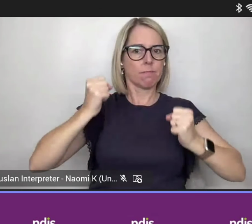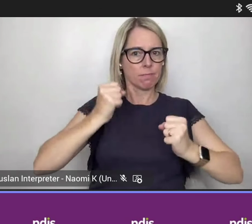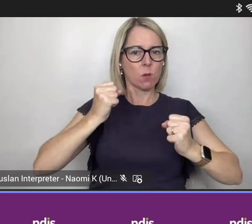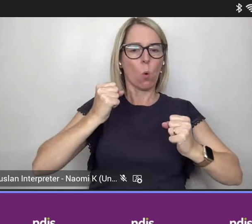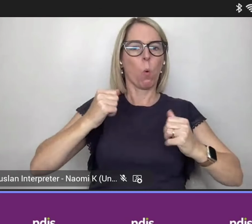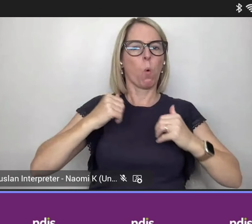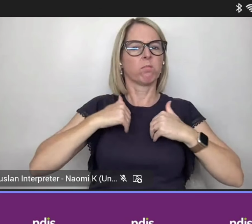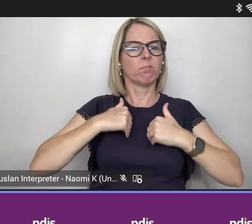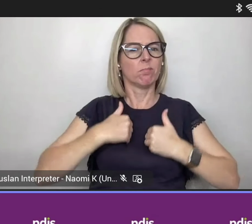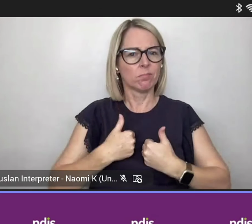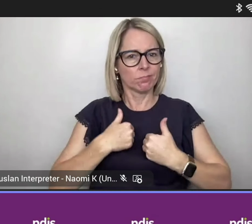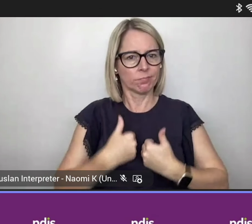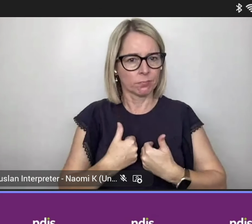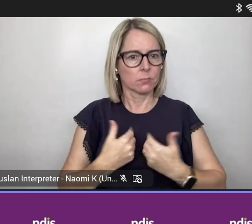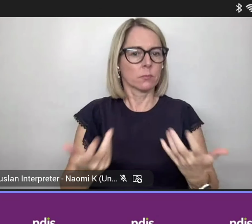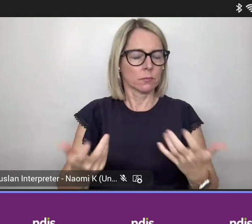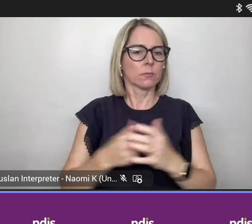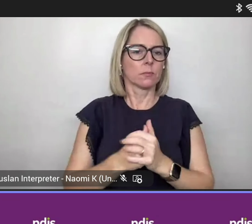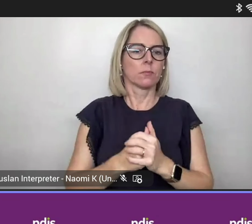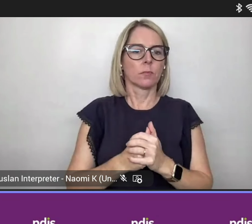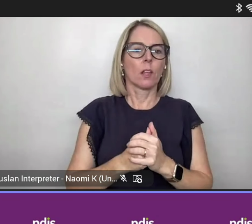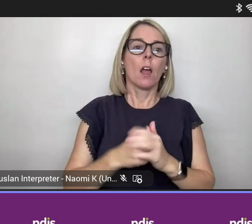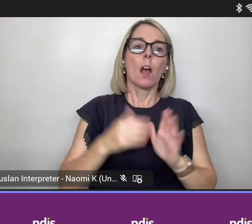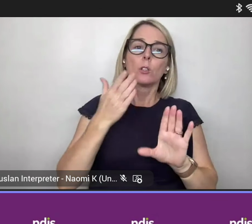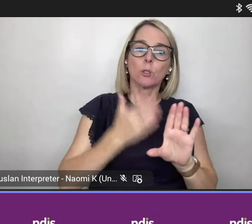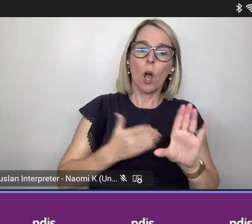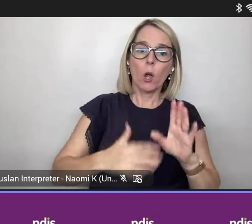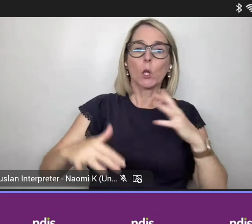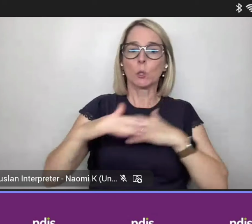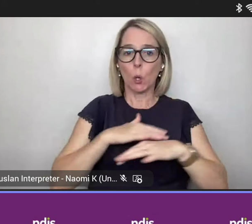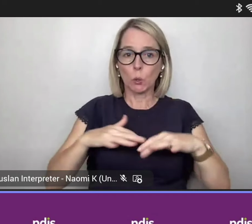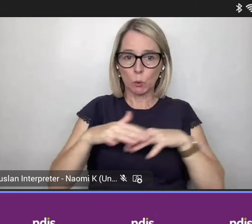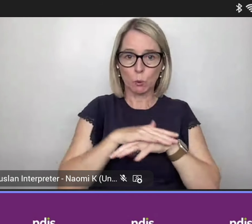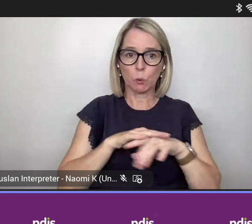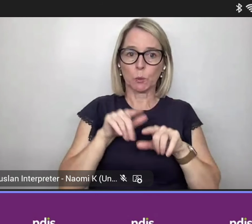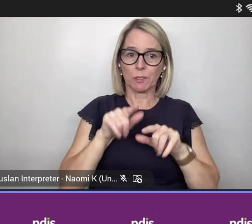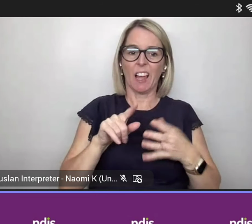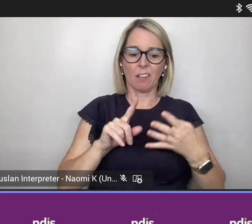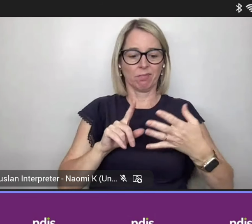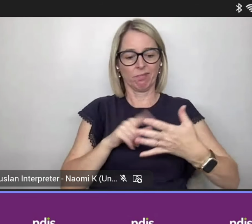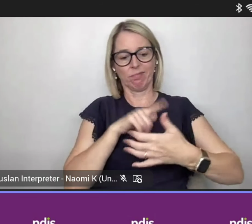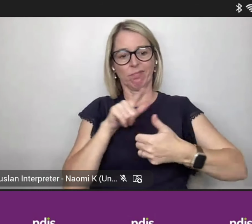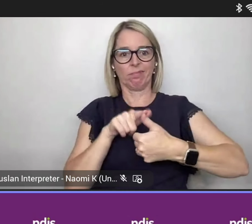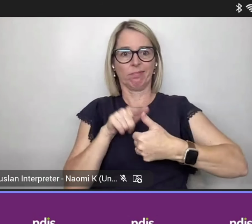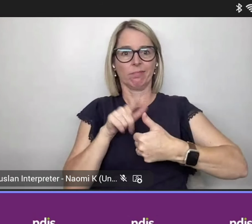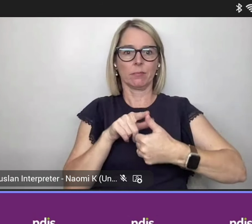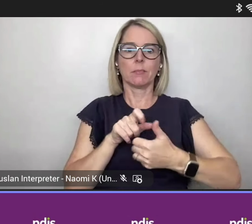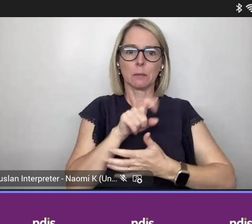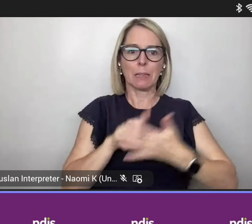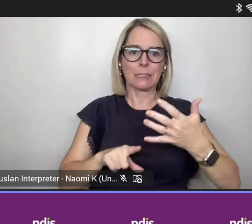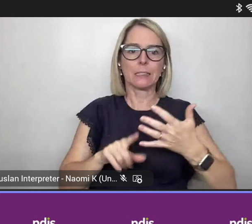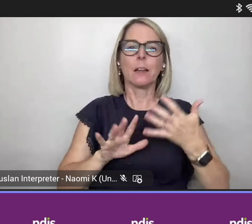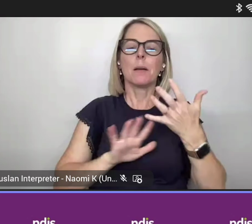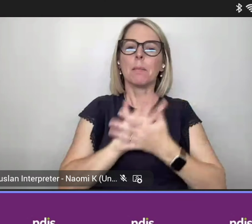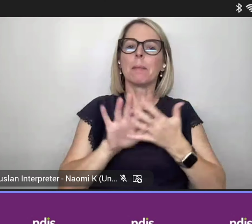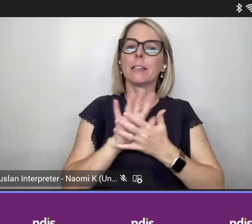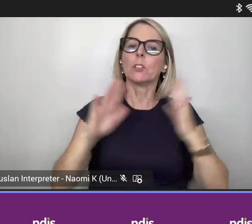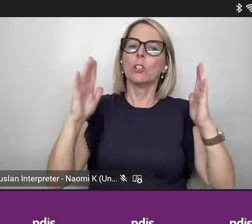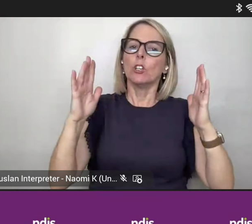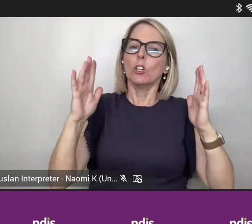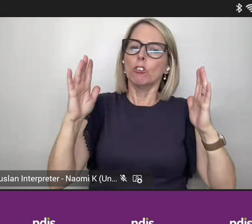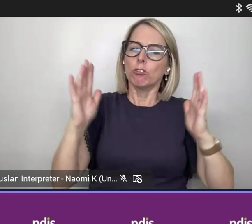Impairments relating to psychosocial disability, this means you have reduced capacity to perform daily life activities and tasks